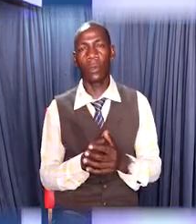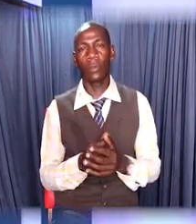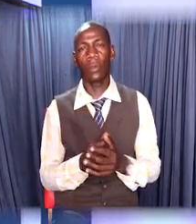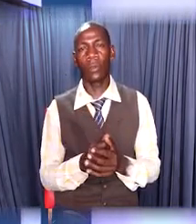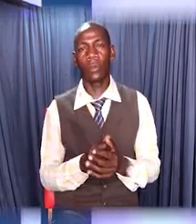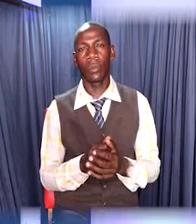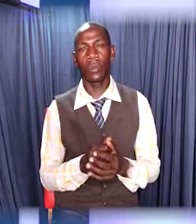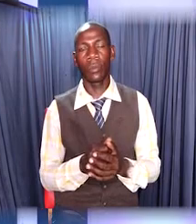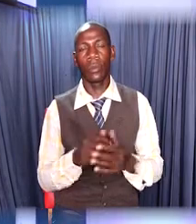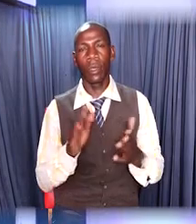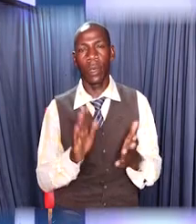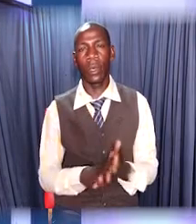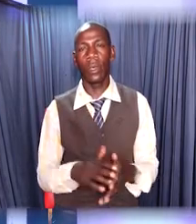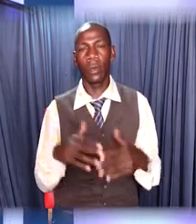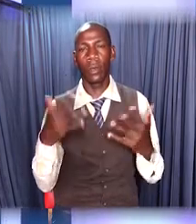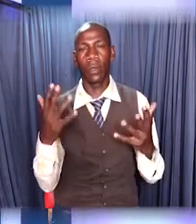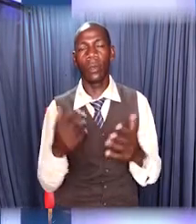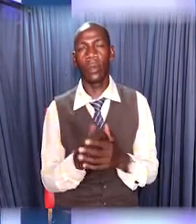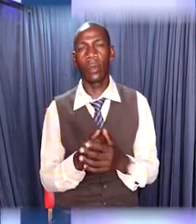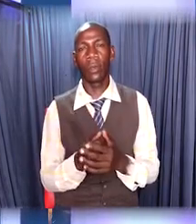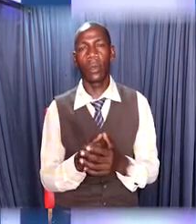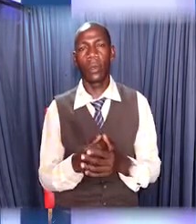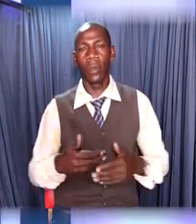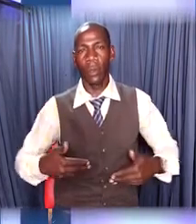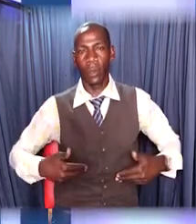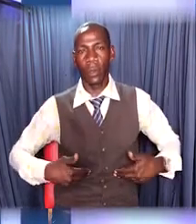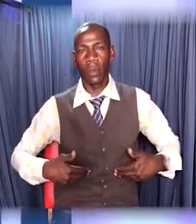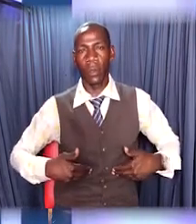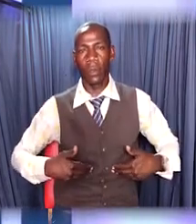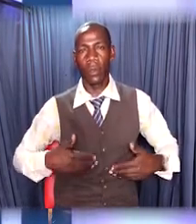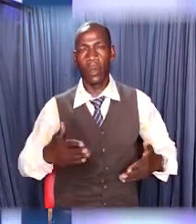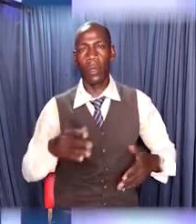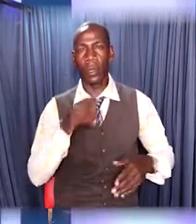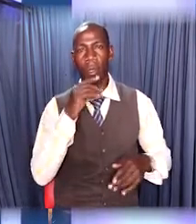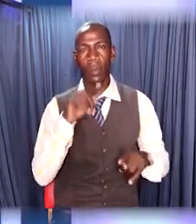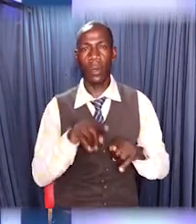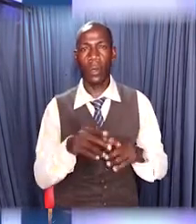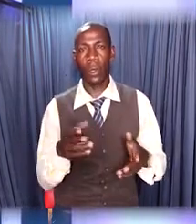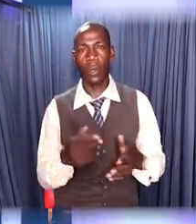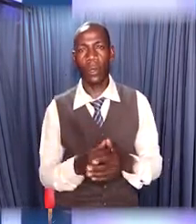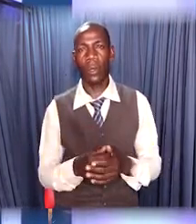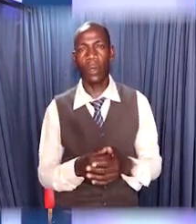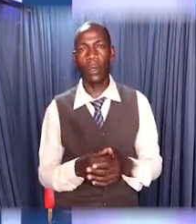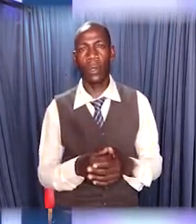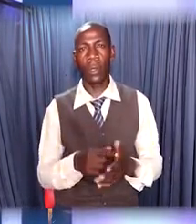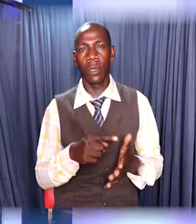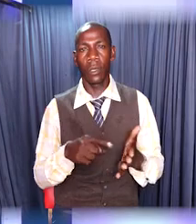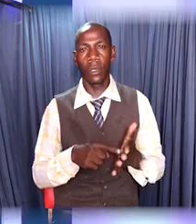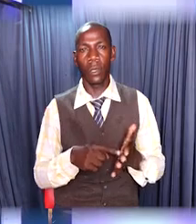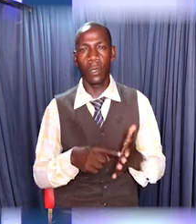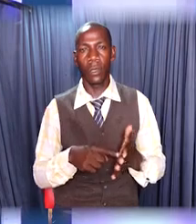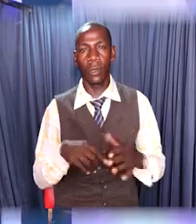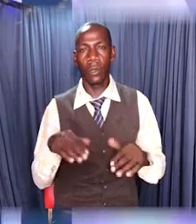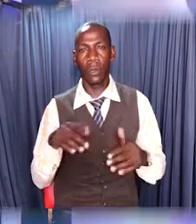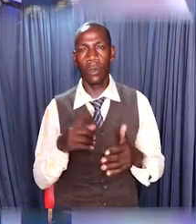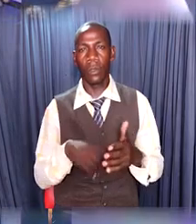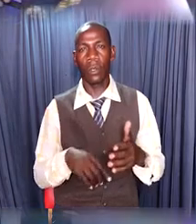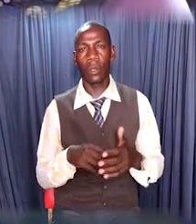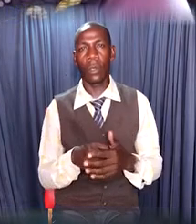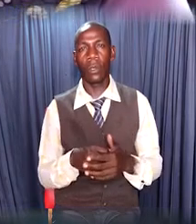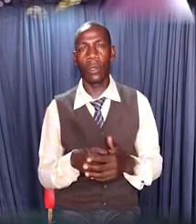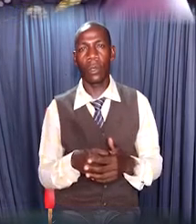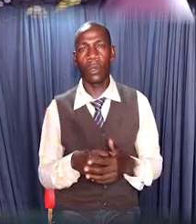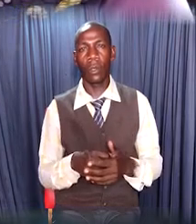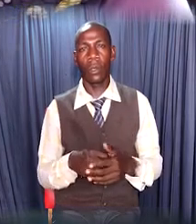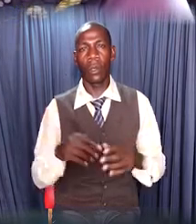opening. Hallelujah. Hallelujah. Leo vijana mko humu na wandugu. That's why boys and brethren. Mkutano huu umefanya kitu gani? This crusade, what have you done?